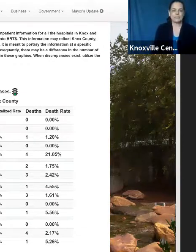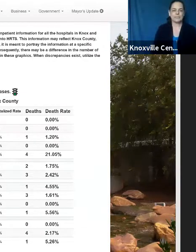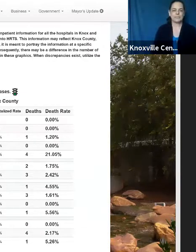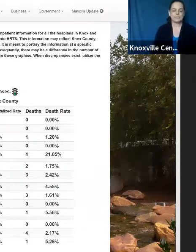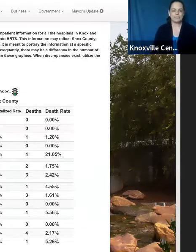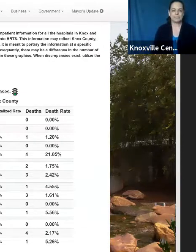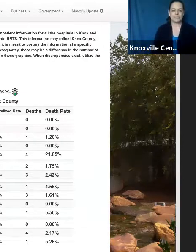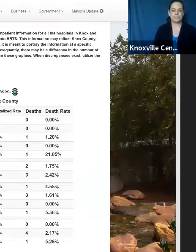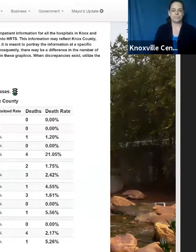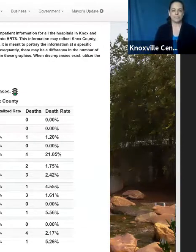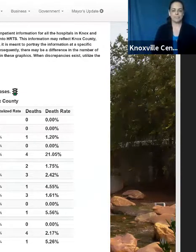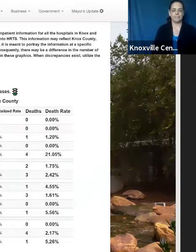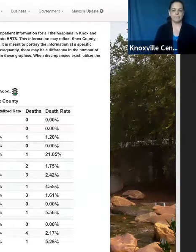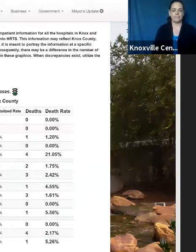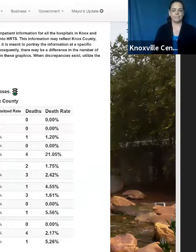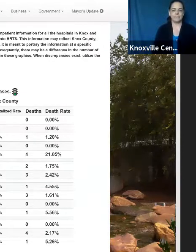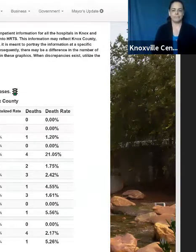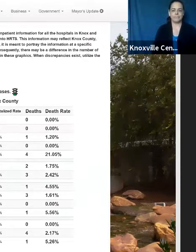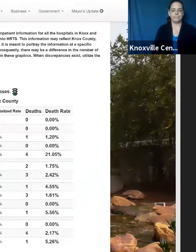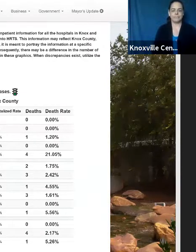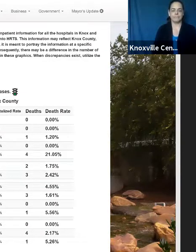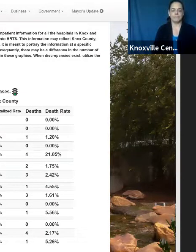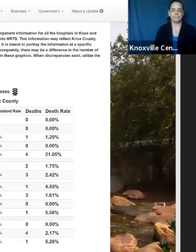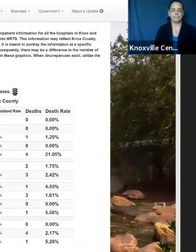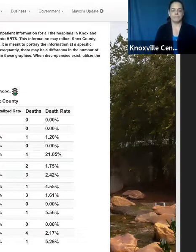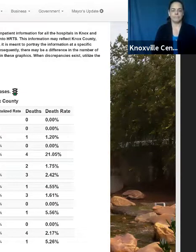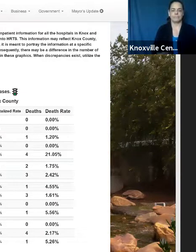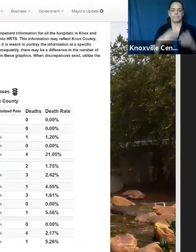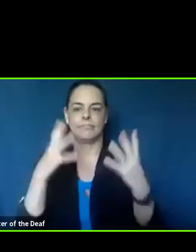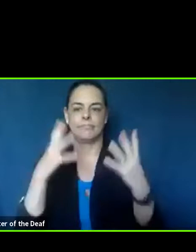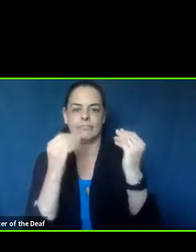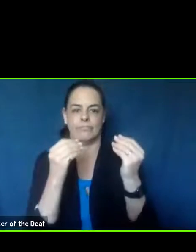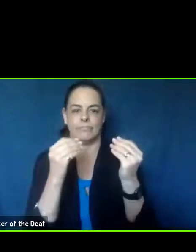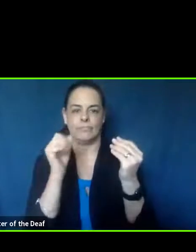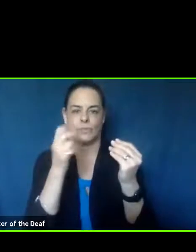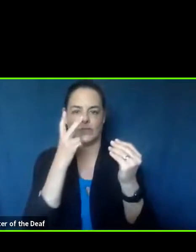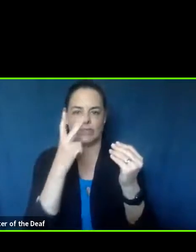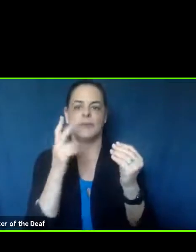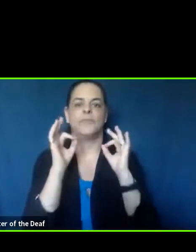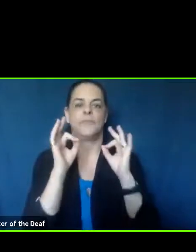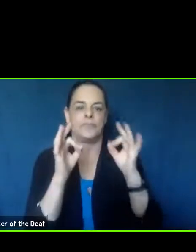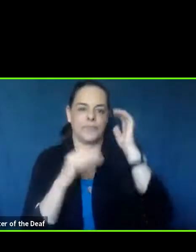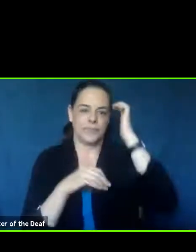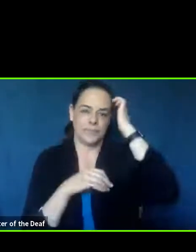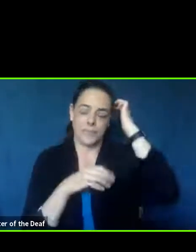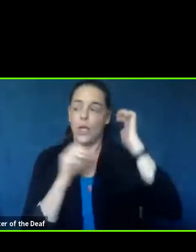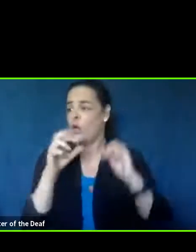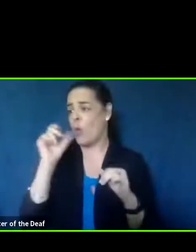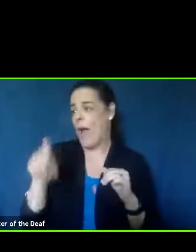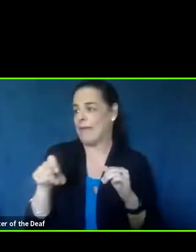All right, we will get this off the screen so we can see Charity again. Or you don't have to.